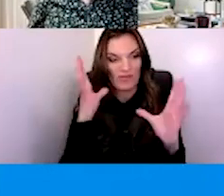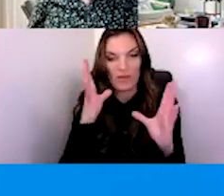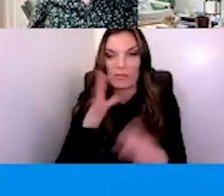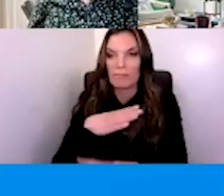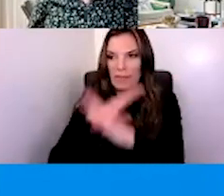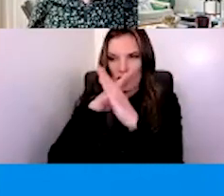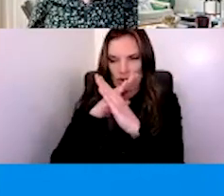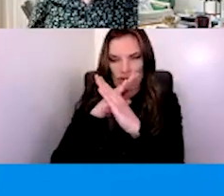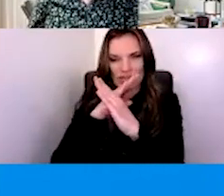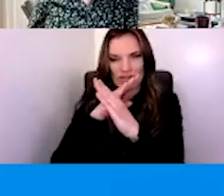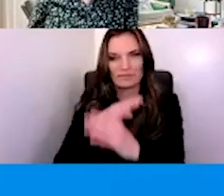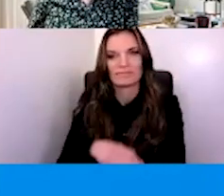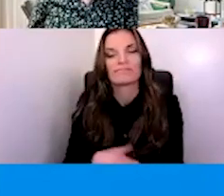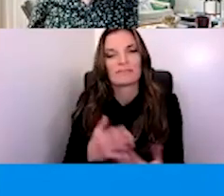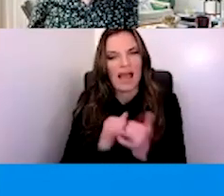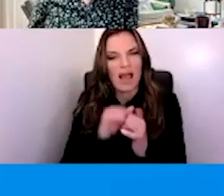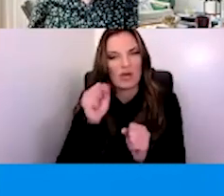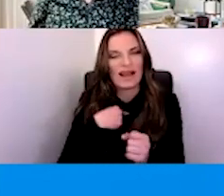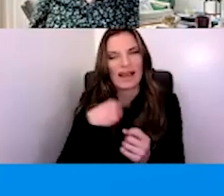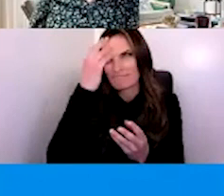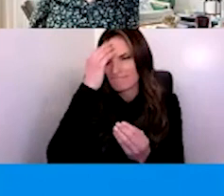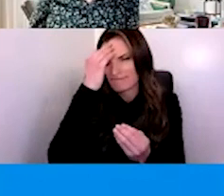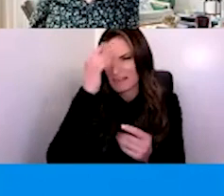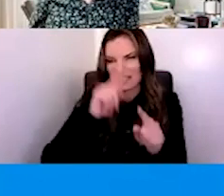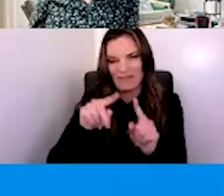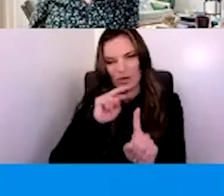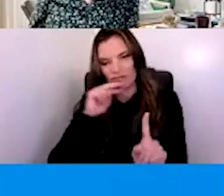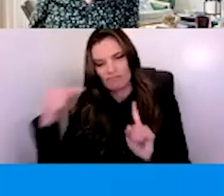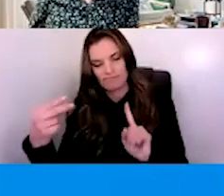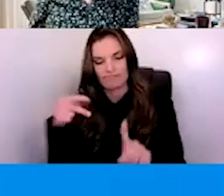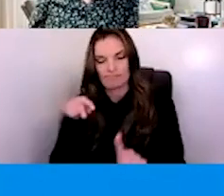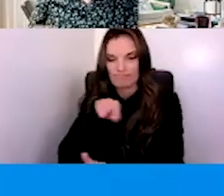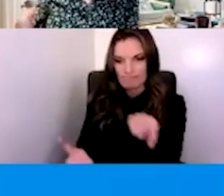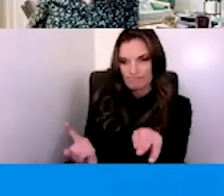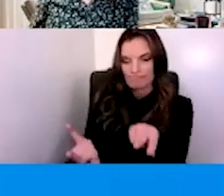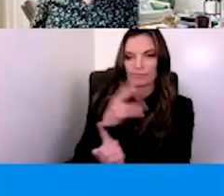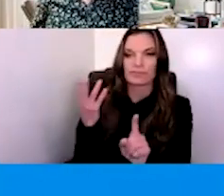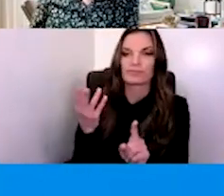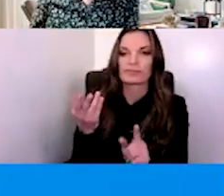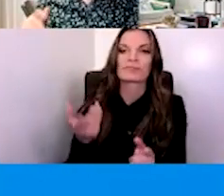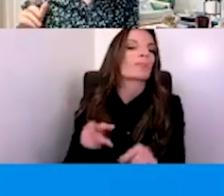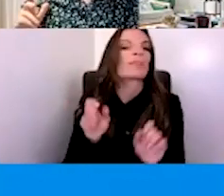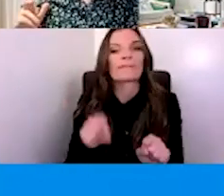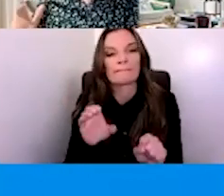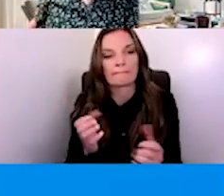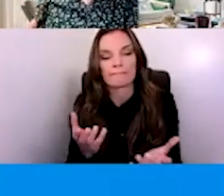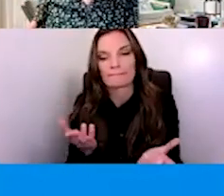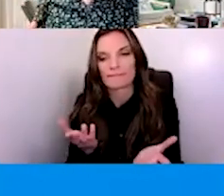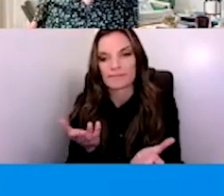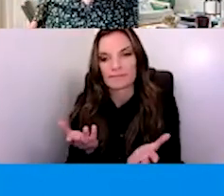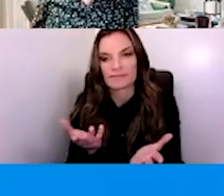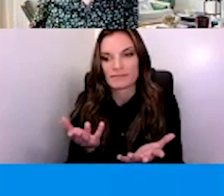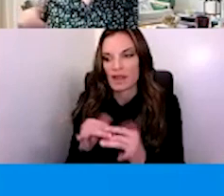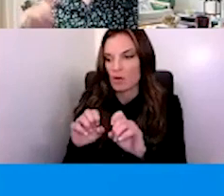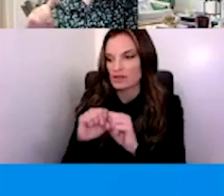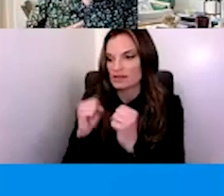can work on reframing barriers as problems with society and the way that our systems are